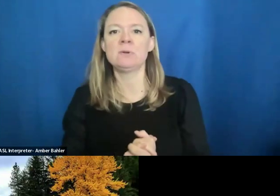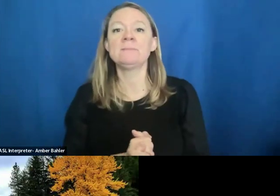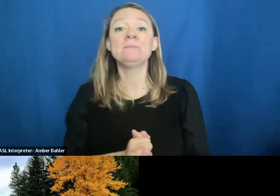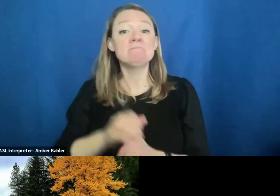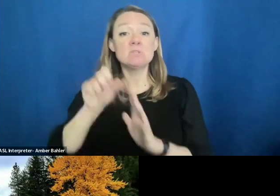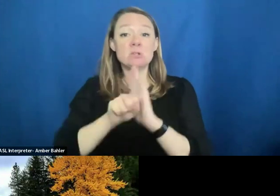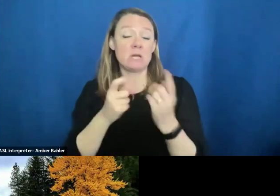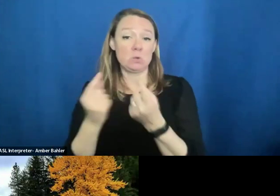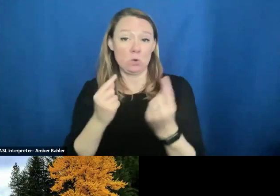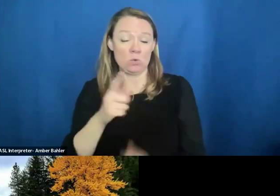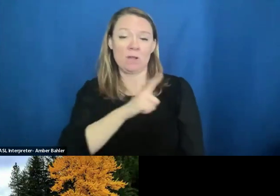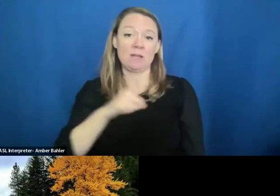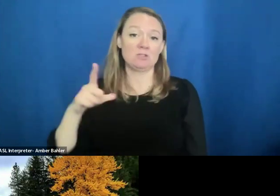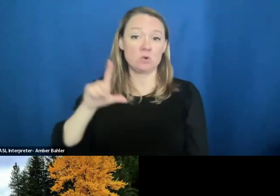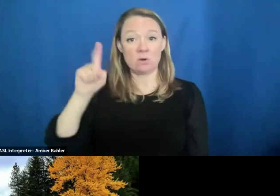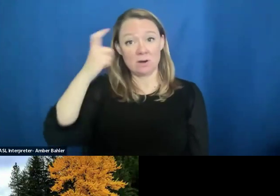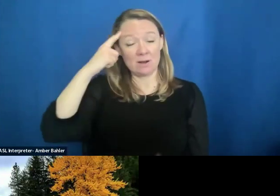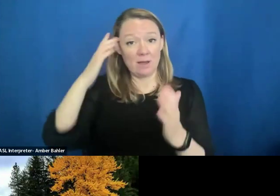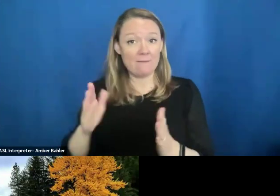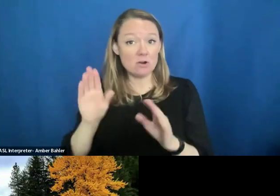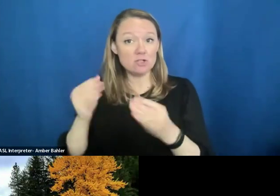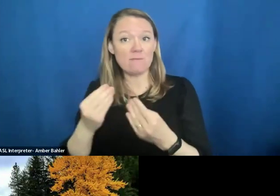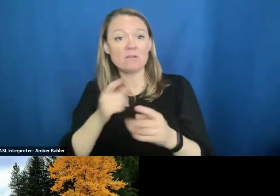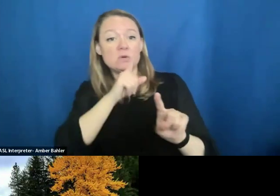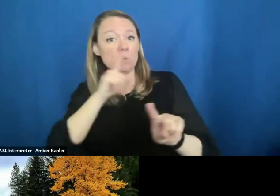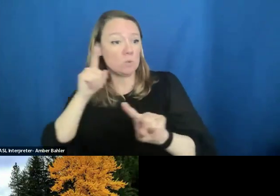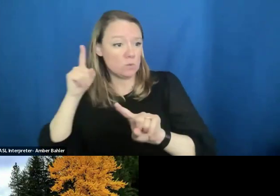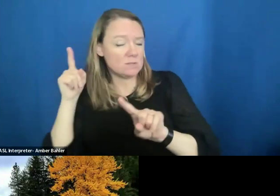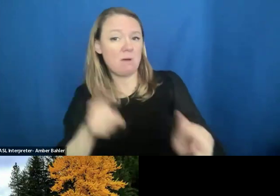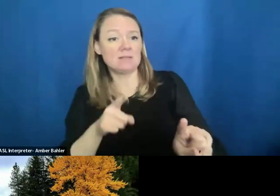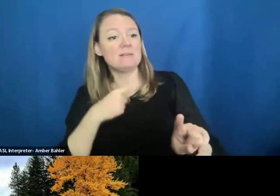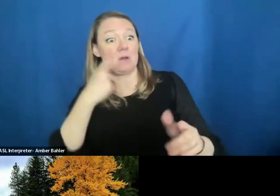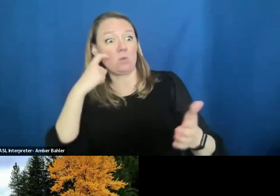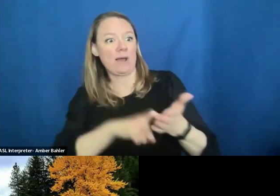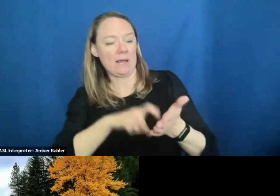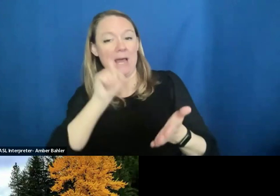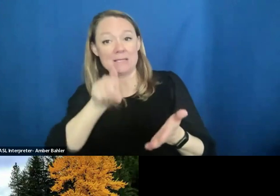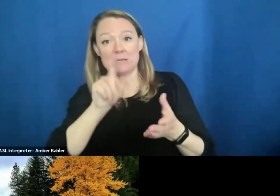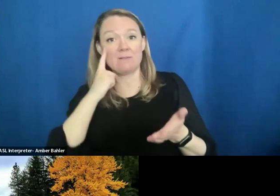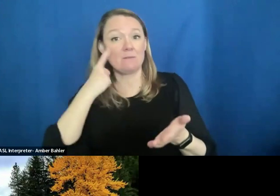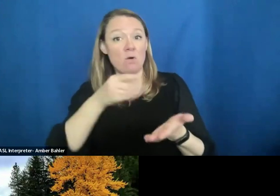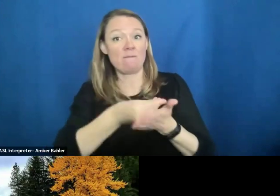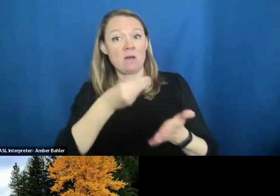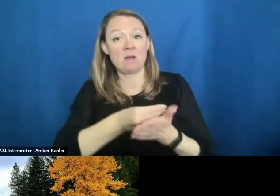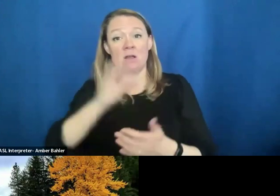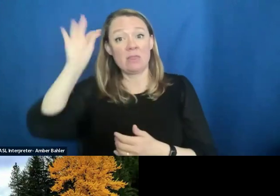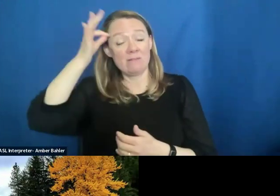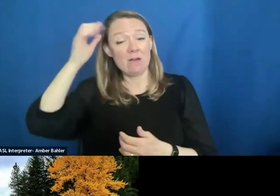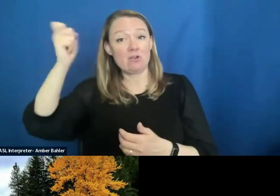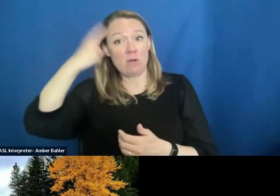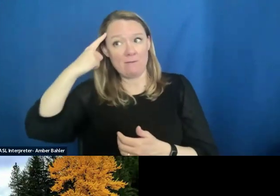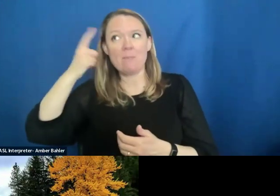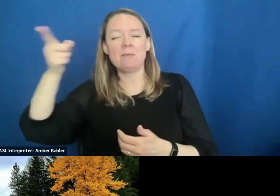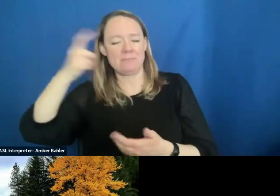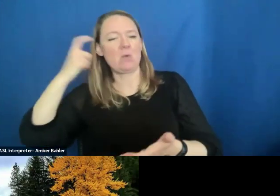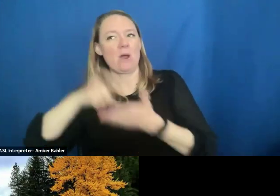governor's office have been really responsive to recognizing the need for funding. The federal government has too. I could spend an hour